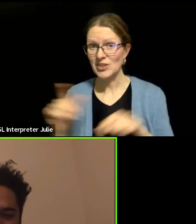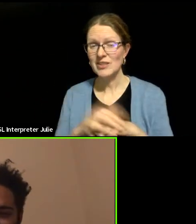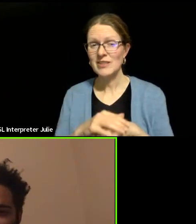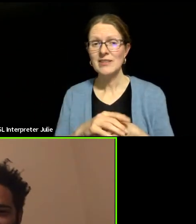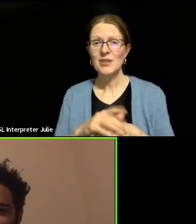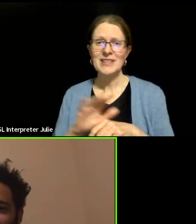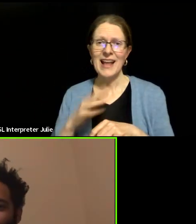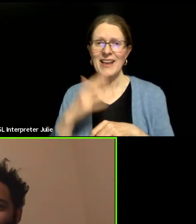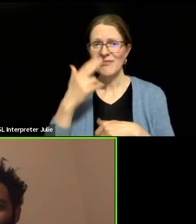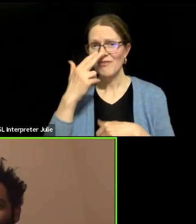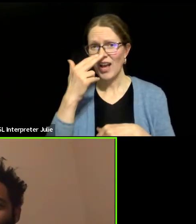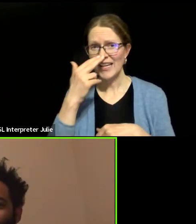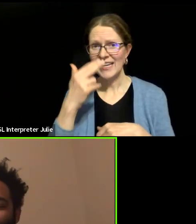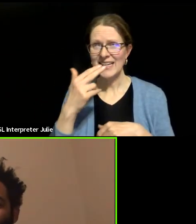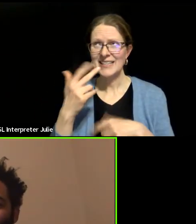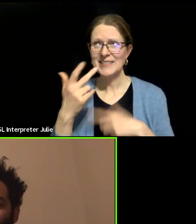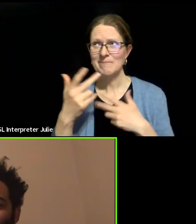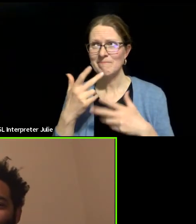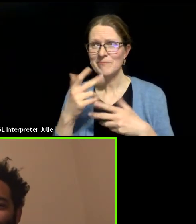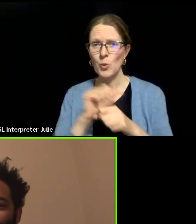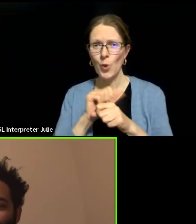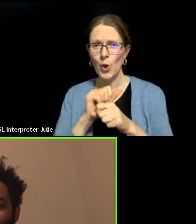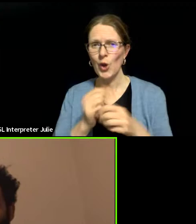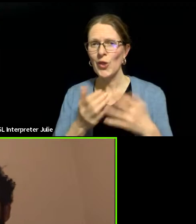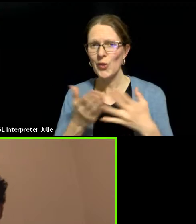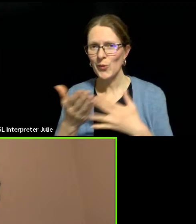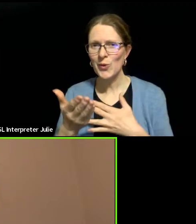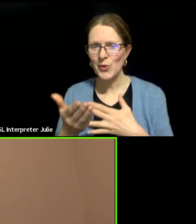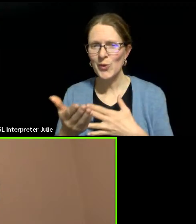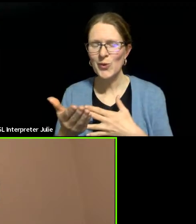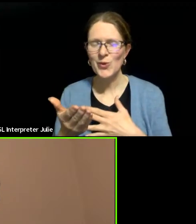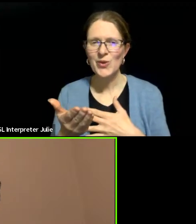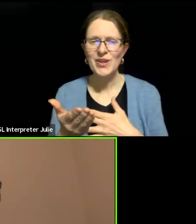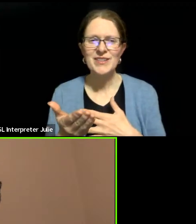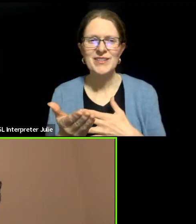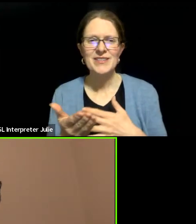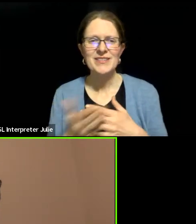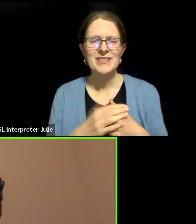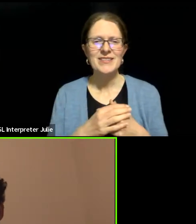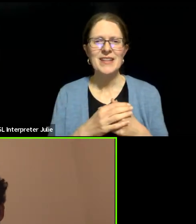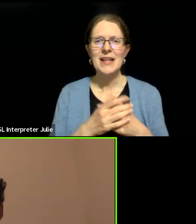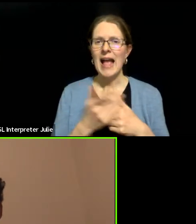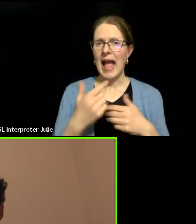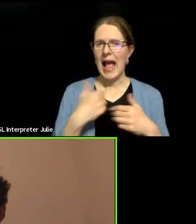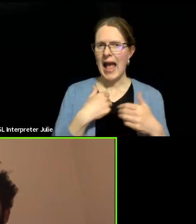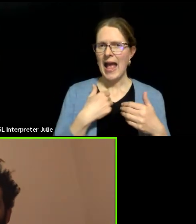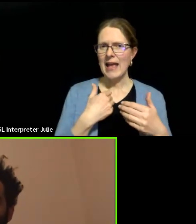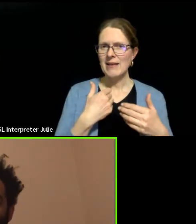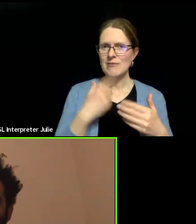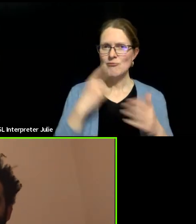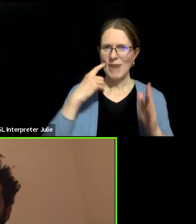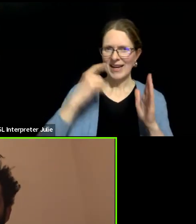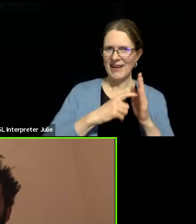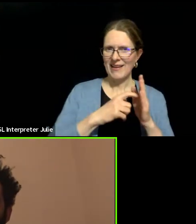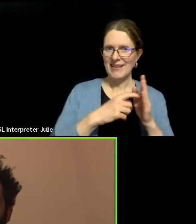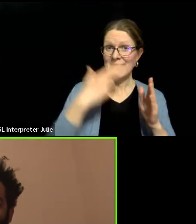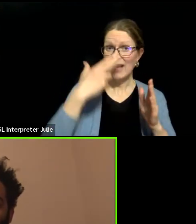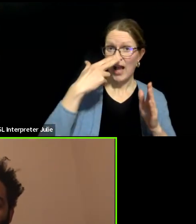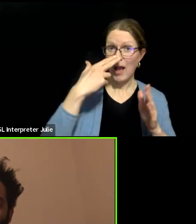kind of work my way through it. Like a comic I may recognize with language that I don't